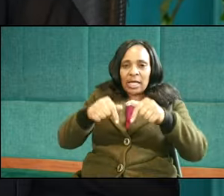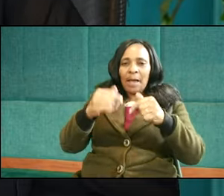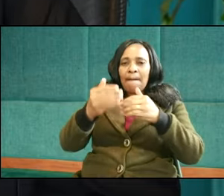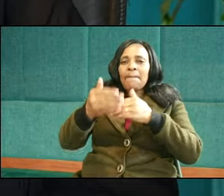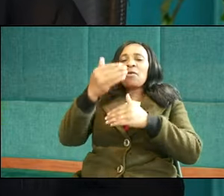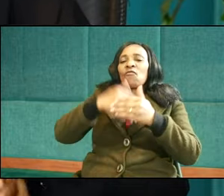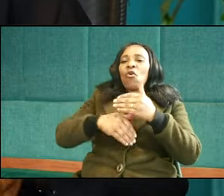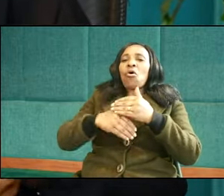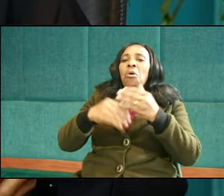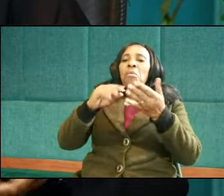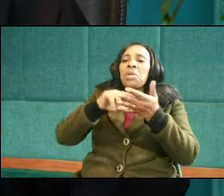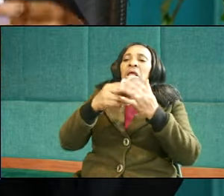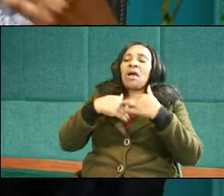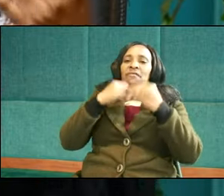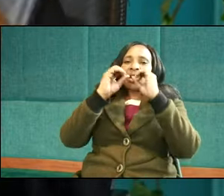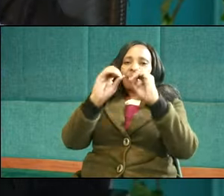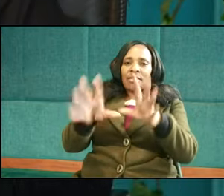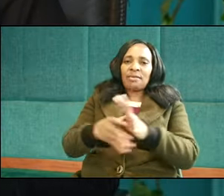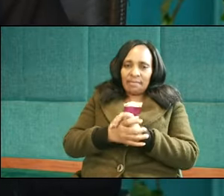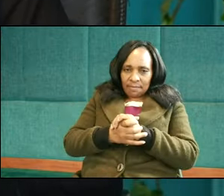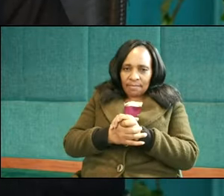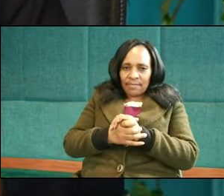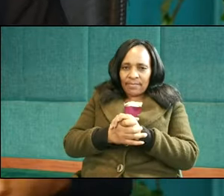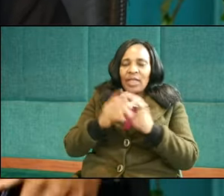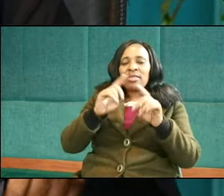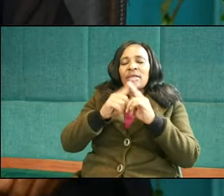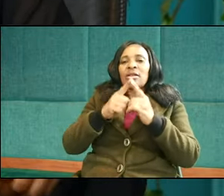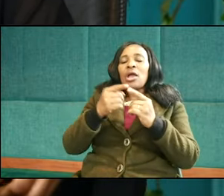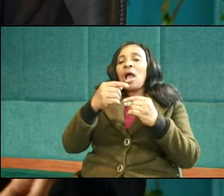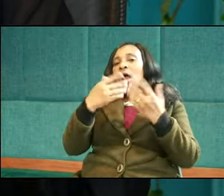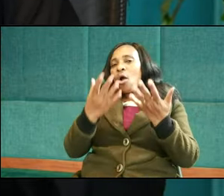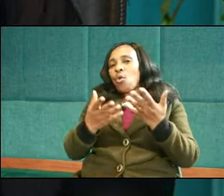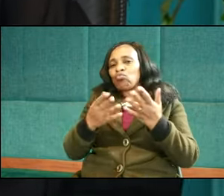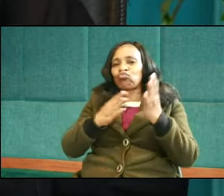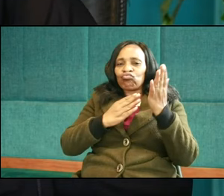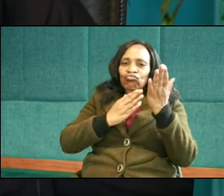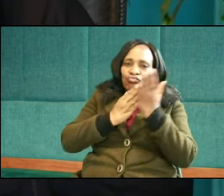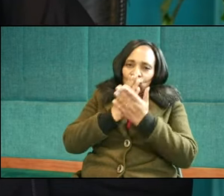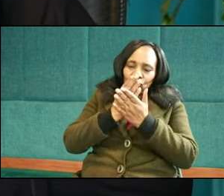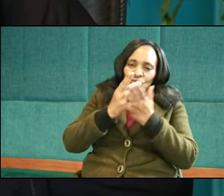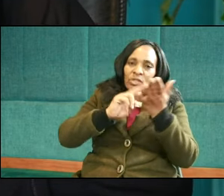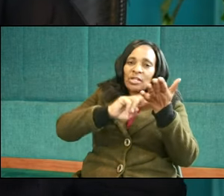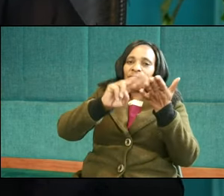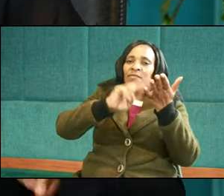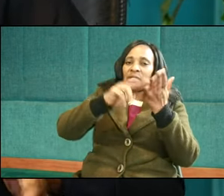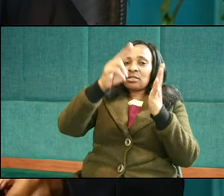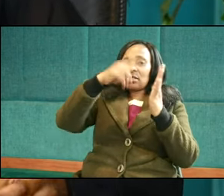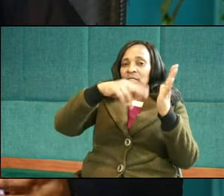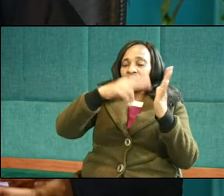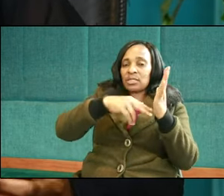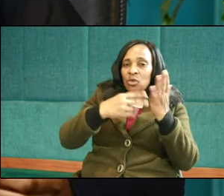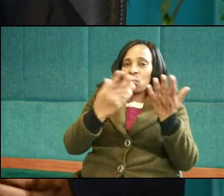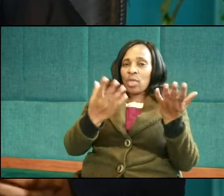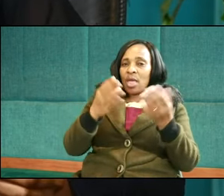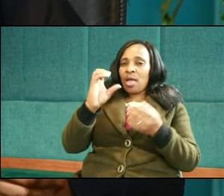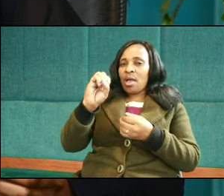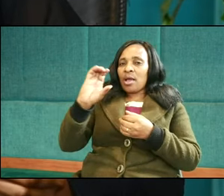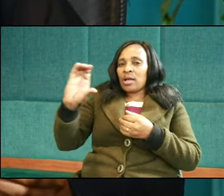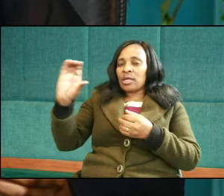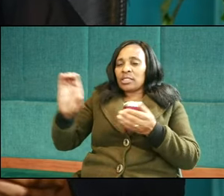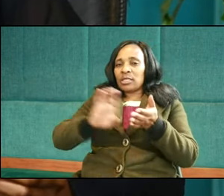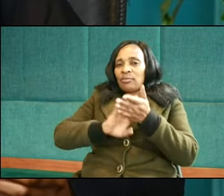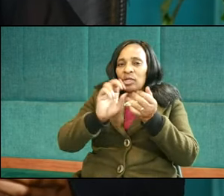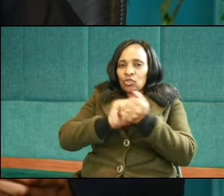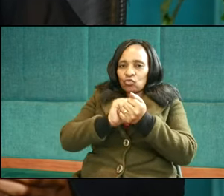loses its meaning. And we can continue by reading through the key text, which comes from Ecclesiastes 12, verse